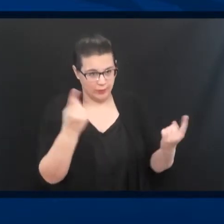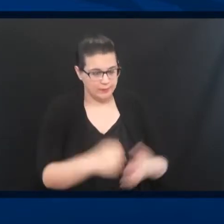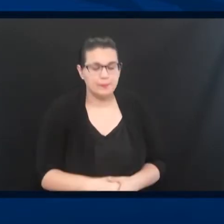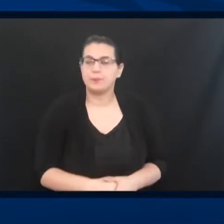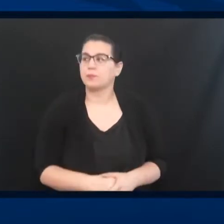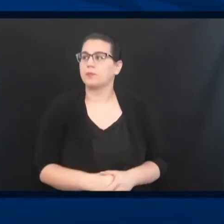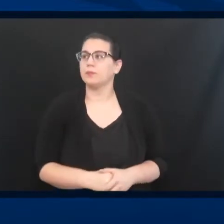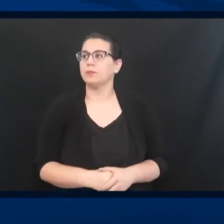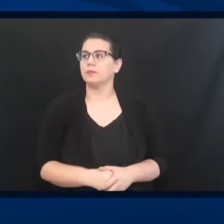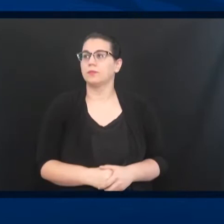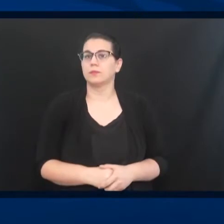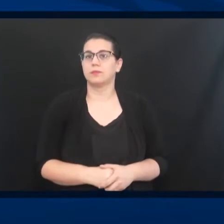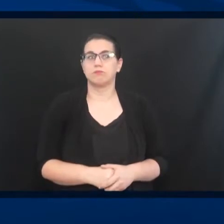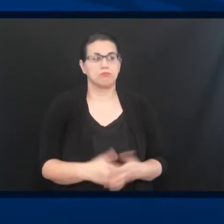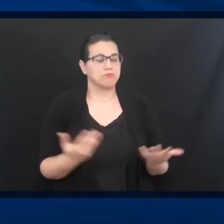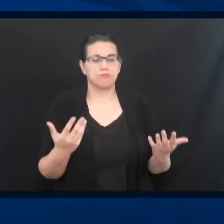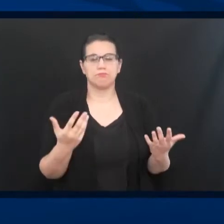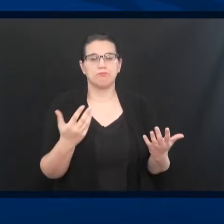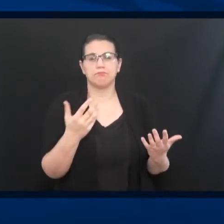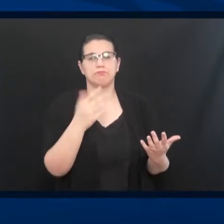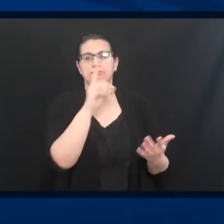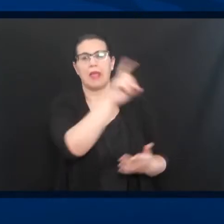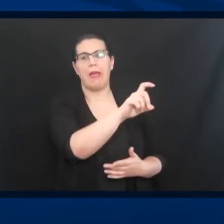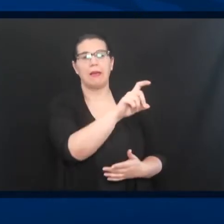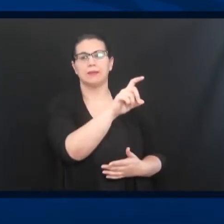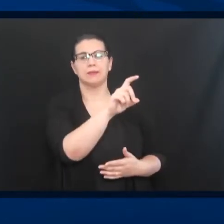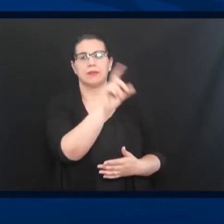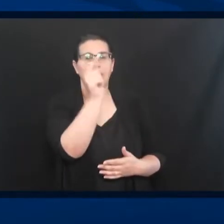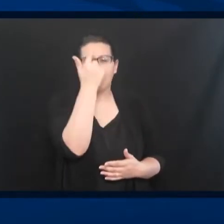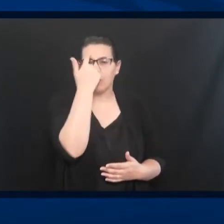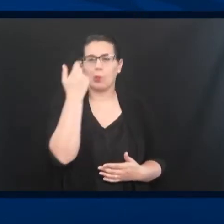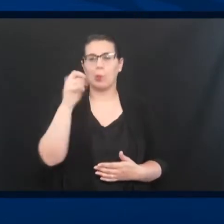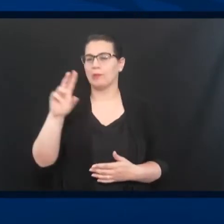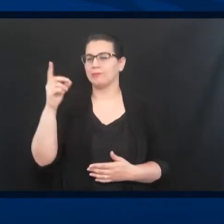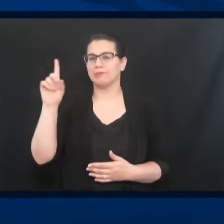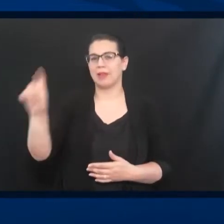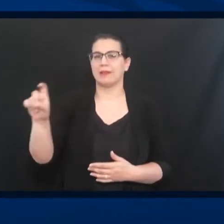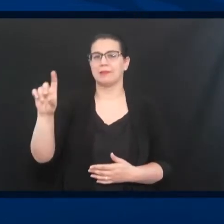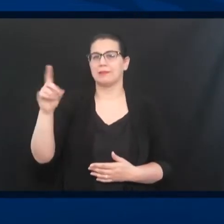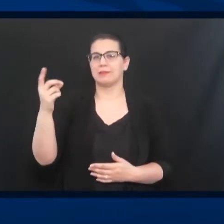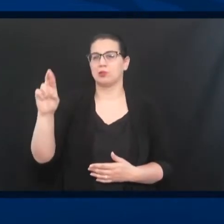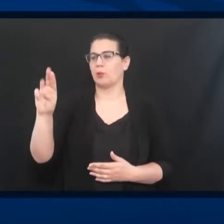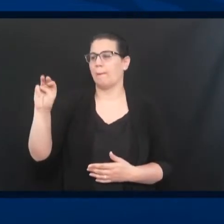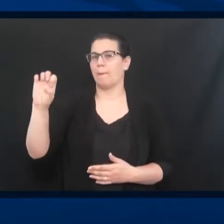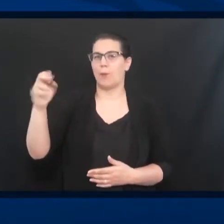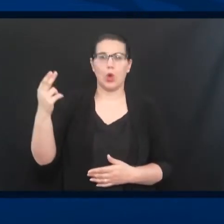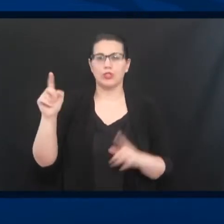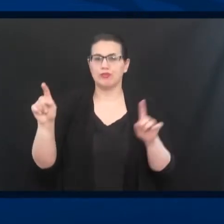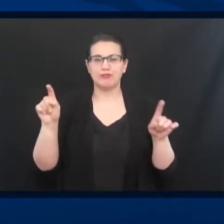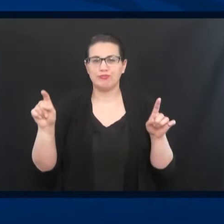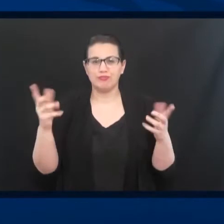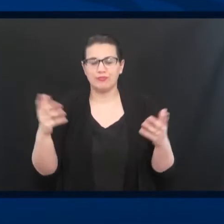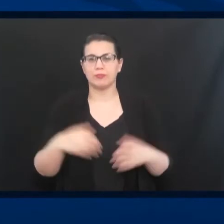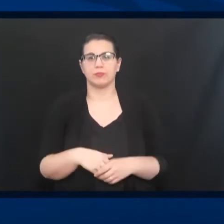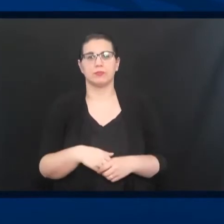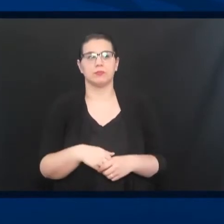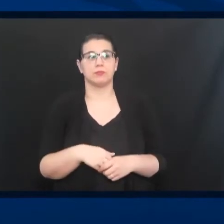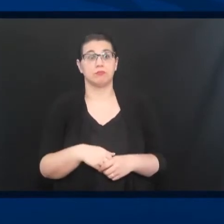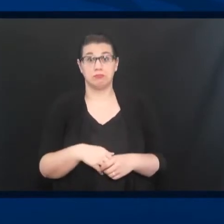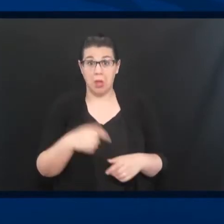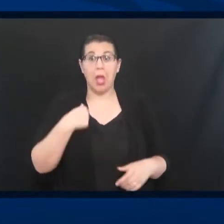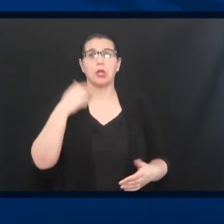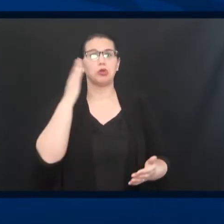Either for Dr. Marsh or for the governor, it seems like, and while I applaud the efforts of